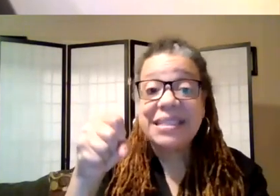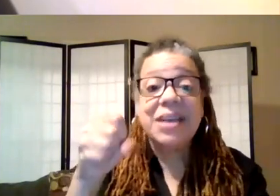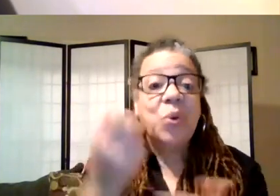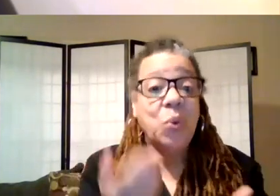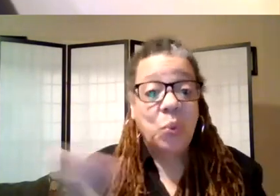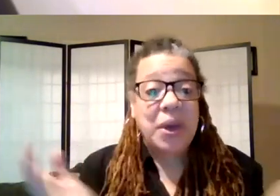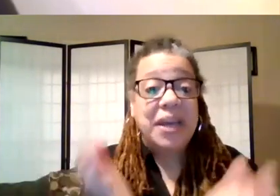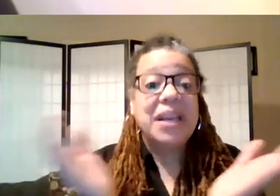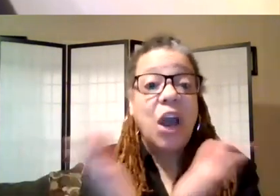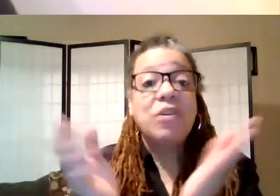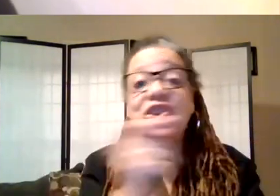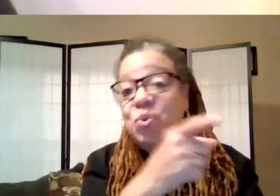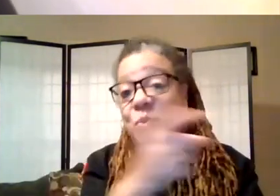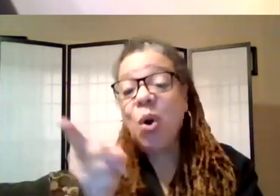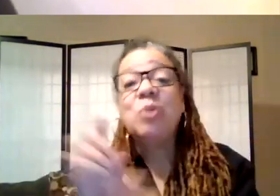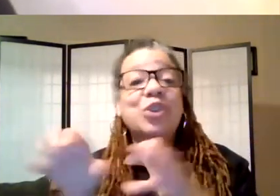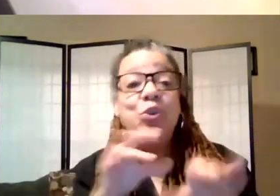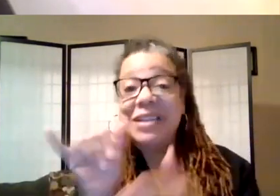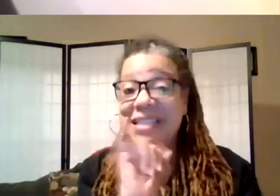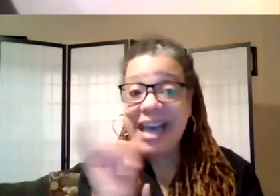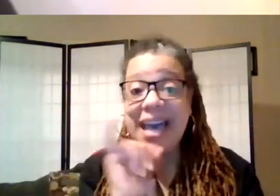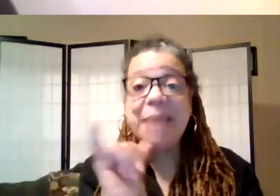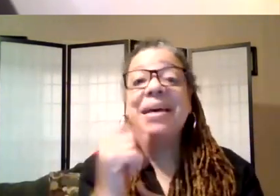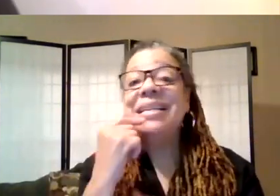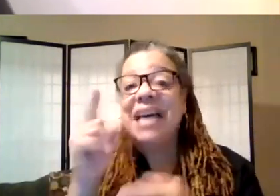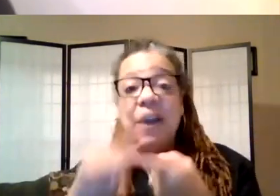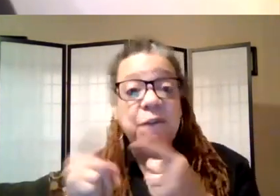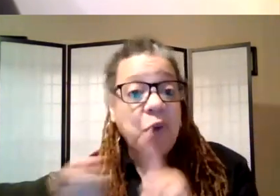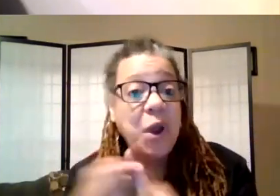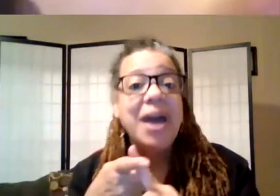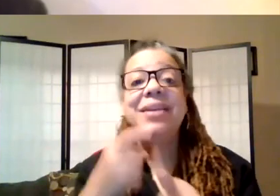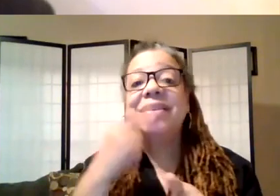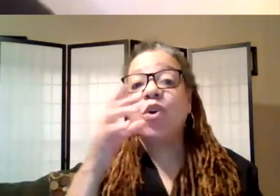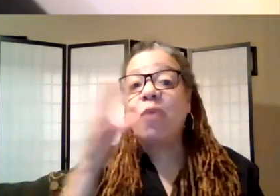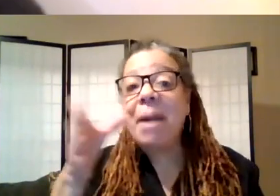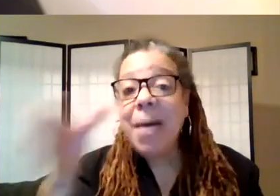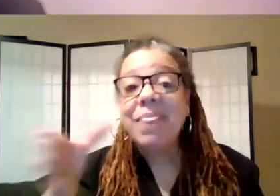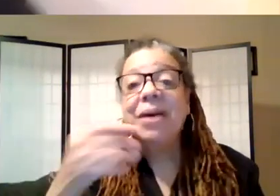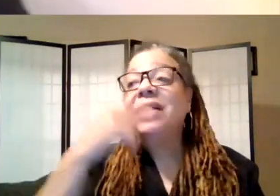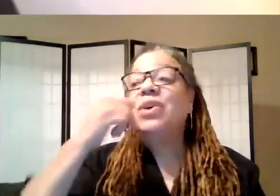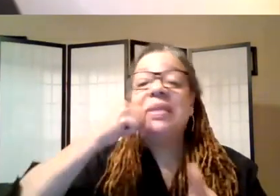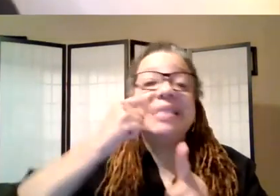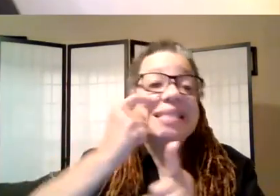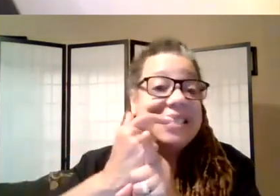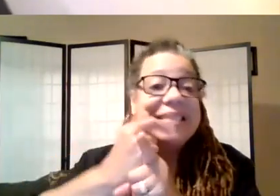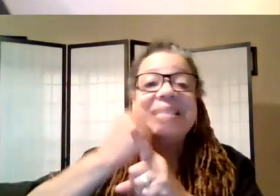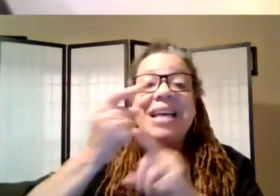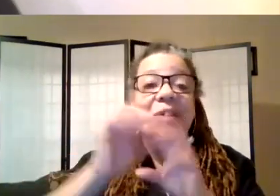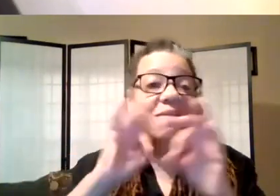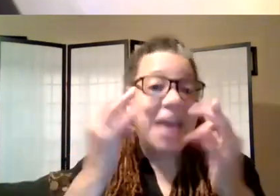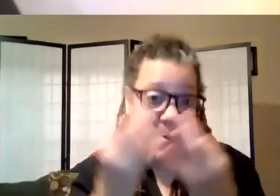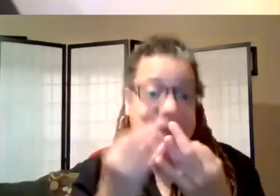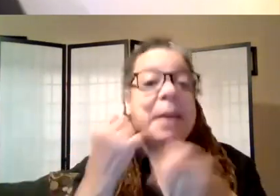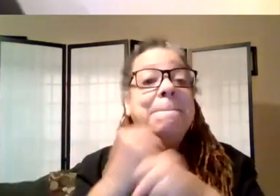who's watching to do the same, to tell a friend, tell your grandmother, tell your sister, tell everybody in your family to make